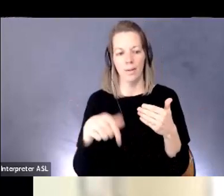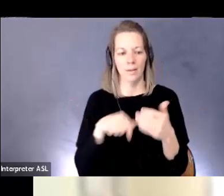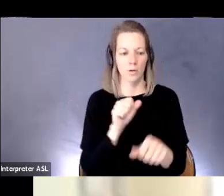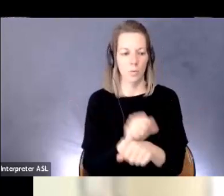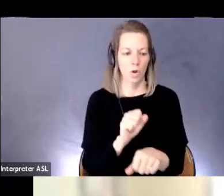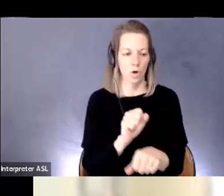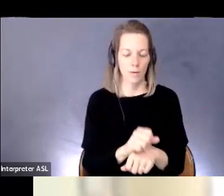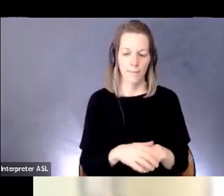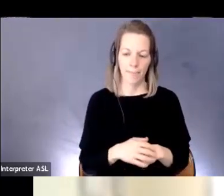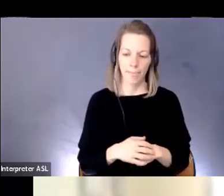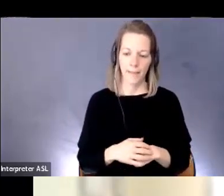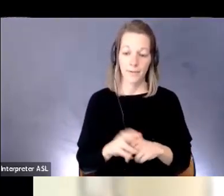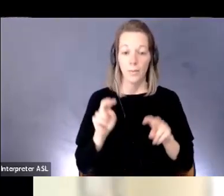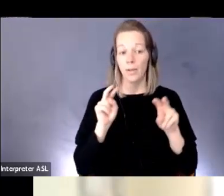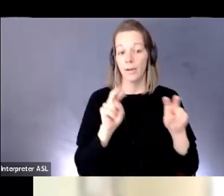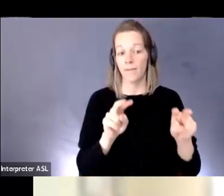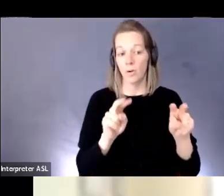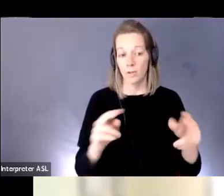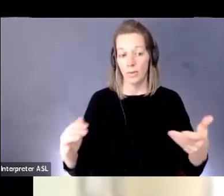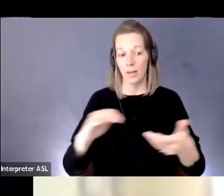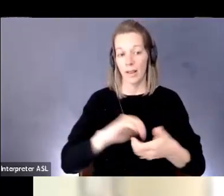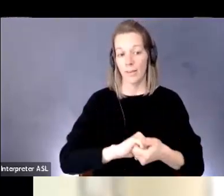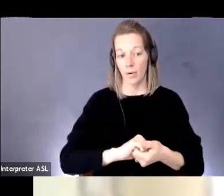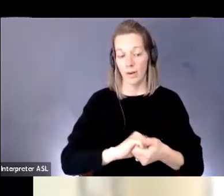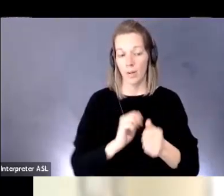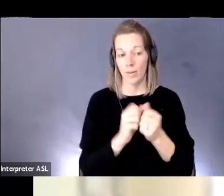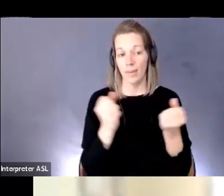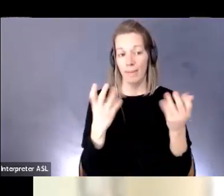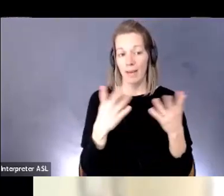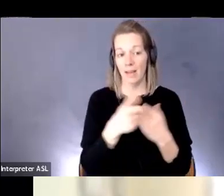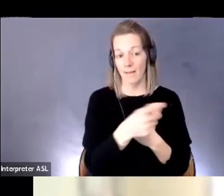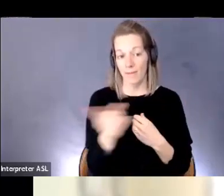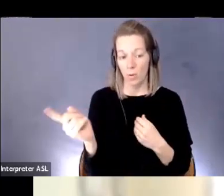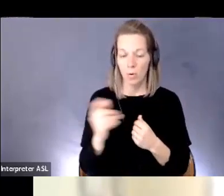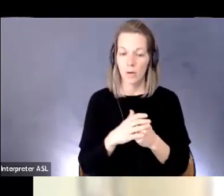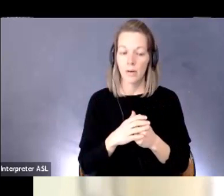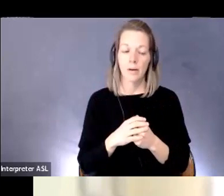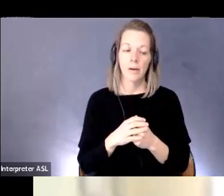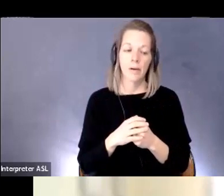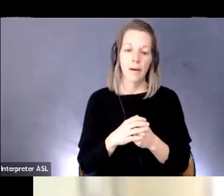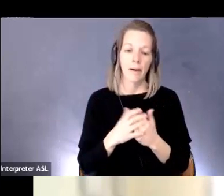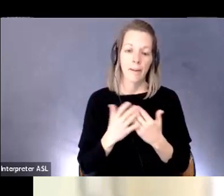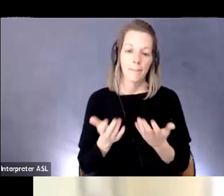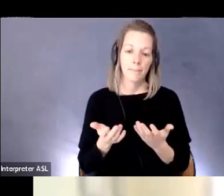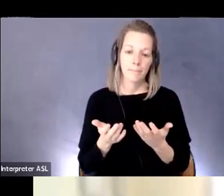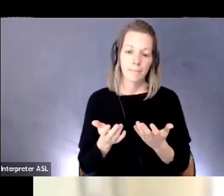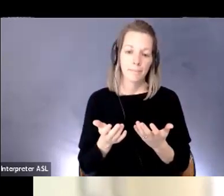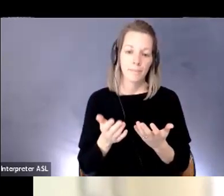work. So we look forward to collaborating with many of you on the next steps